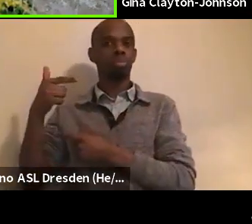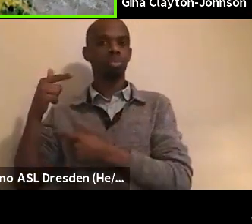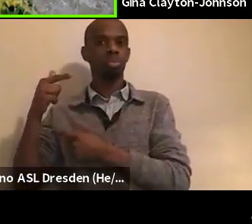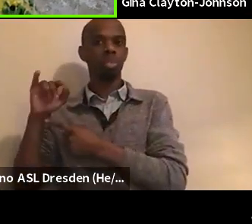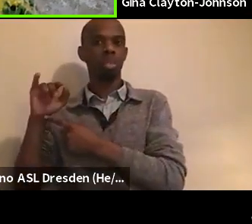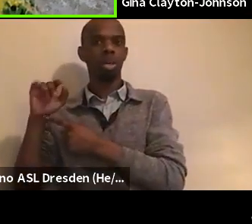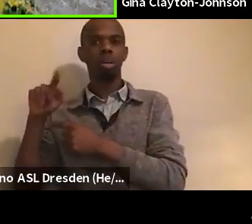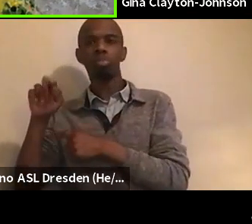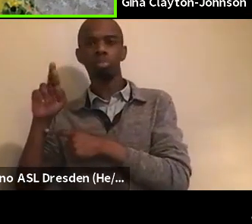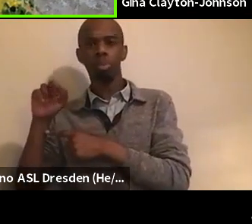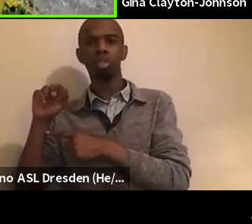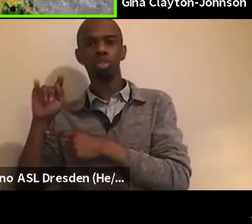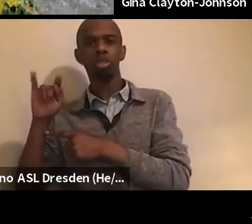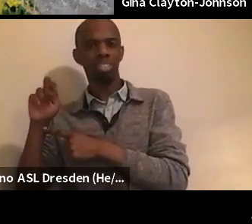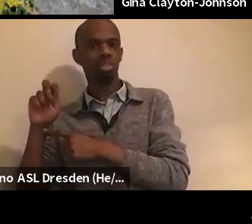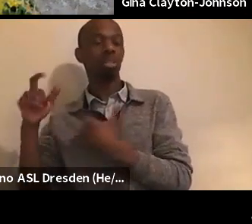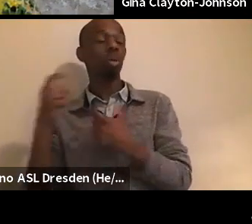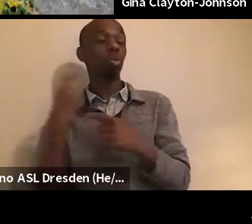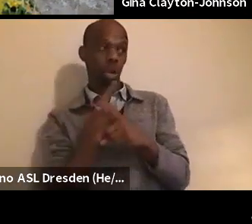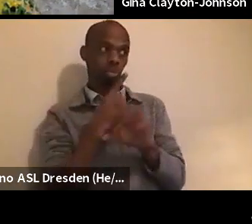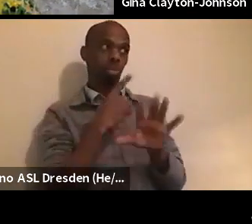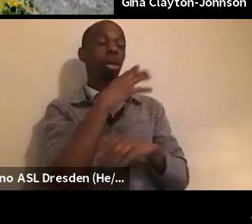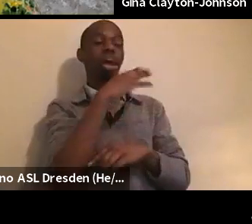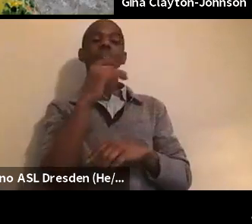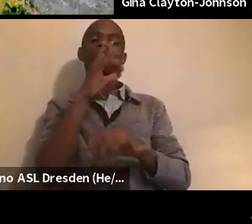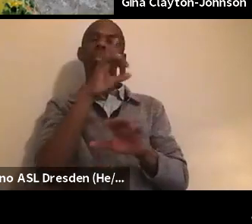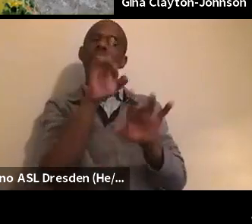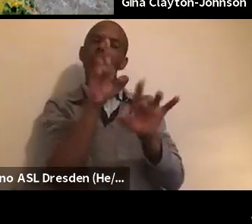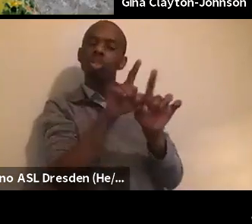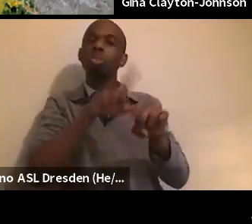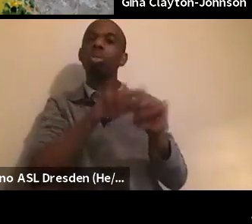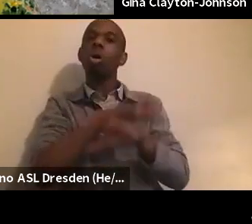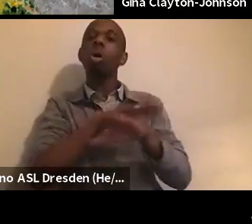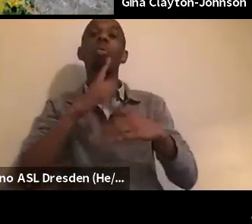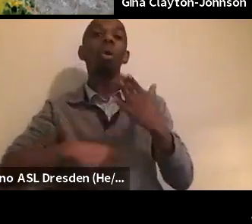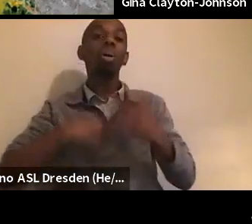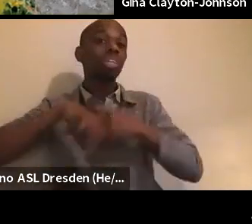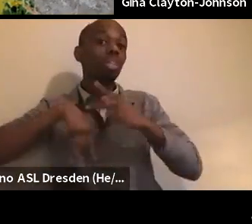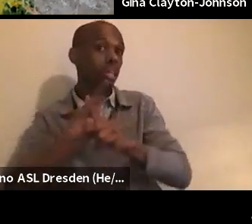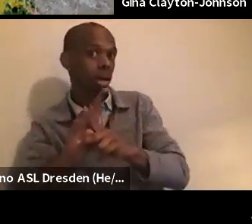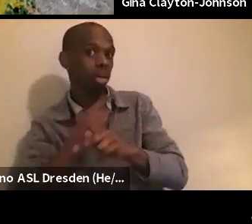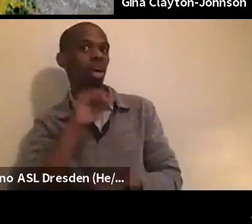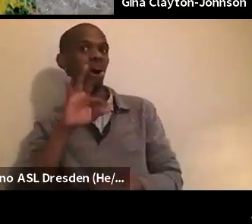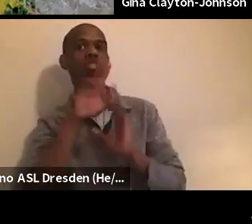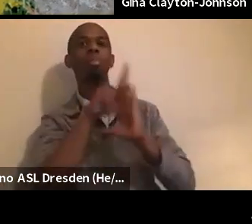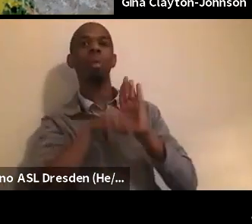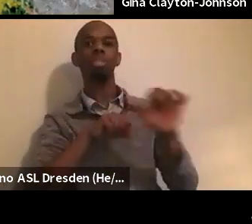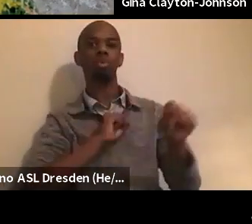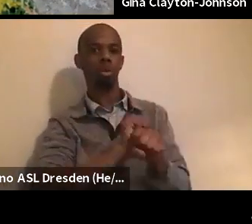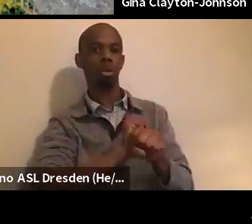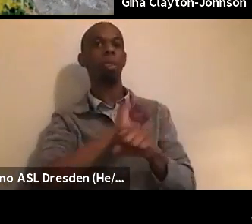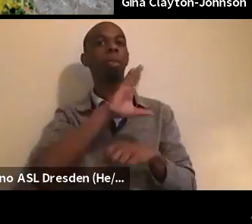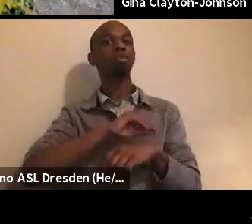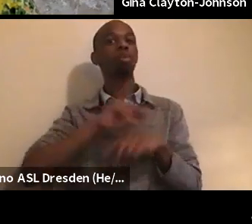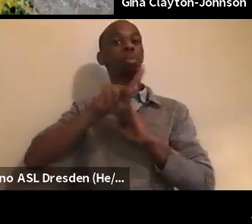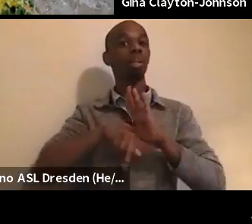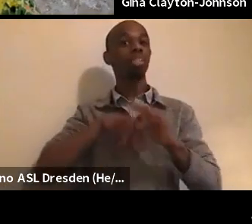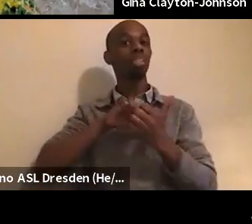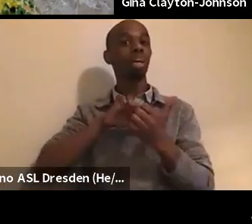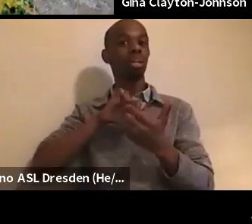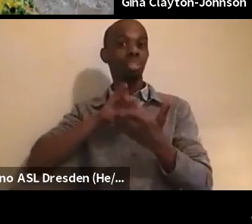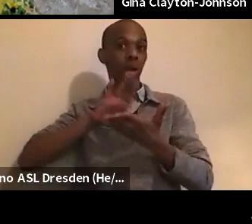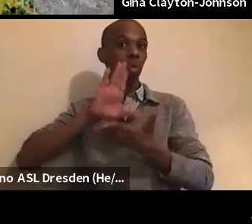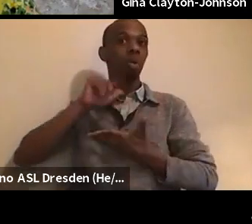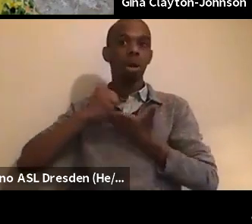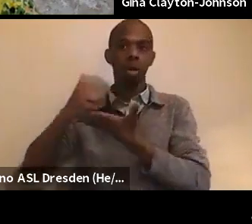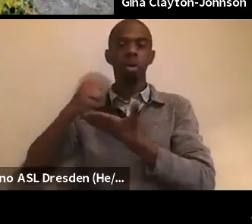progressive radical policies that help change the material conditions for people at the margins,